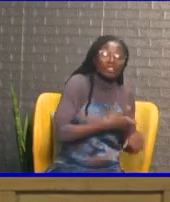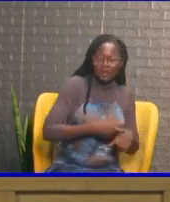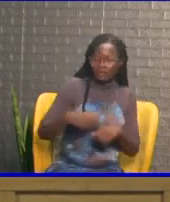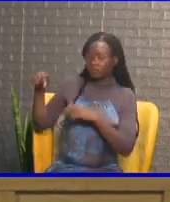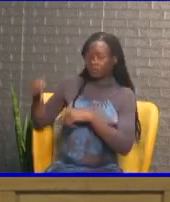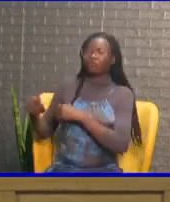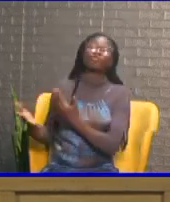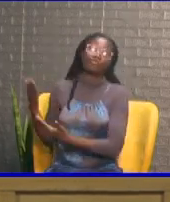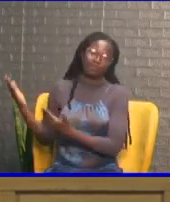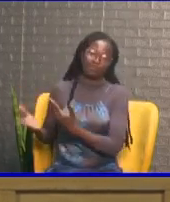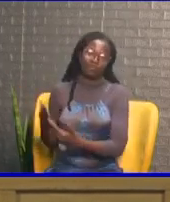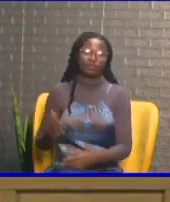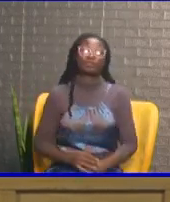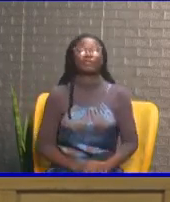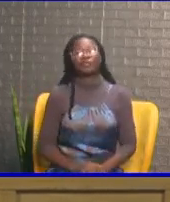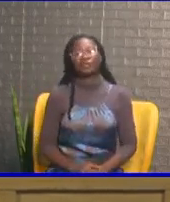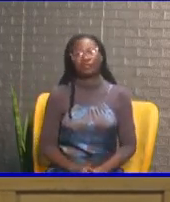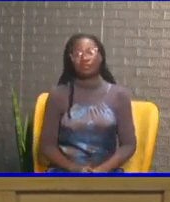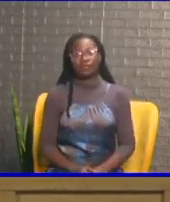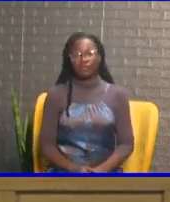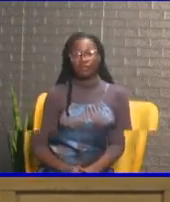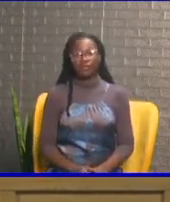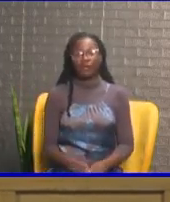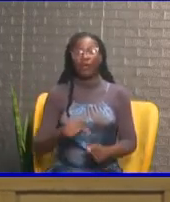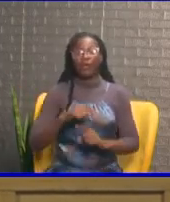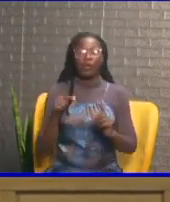Raise message to a level, people will say, we don't understand.